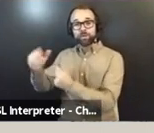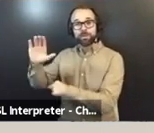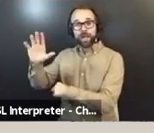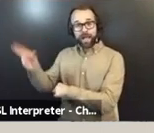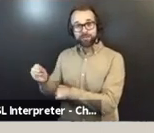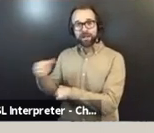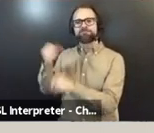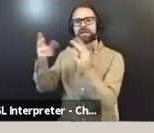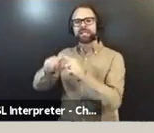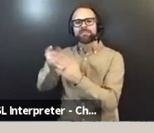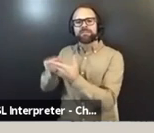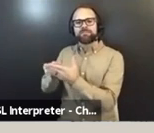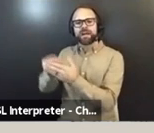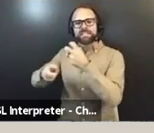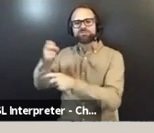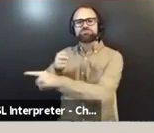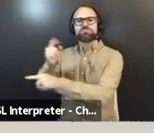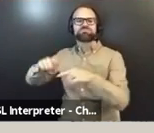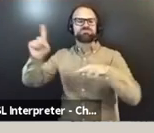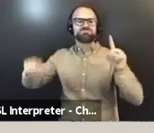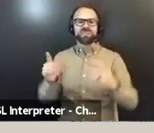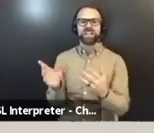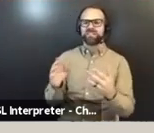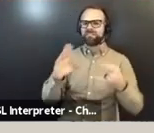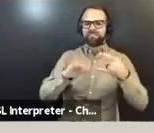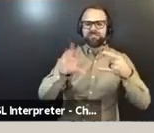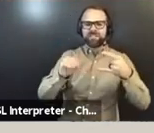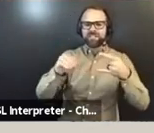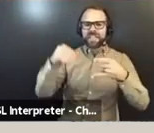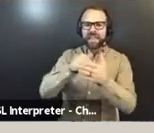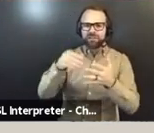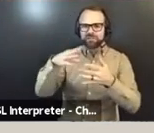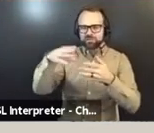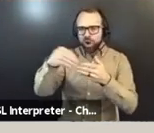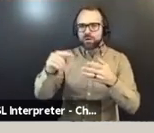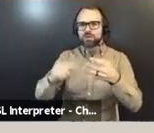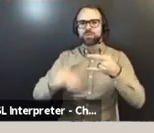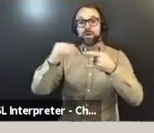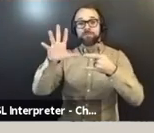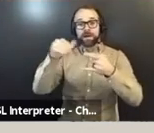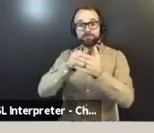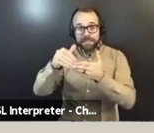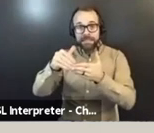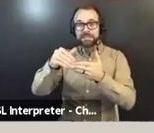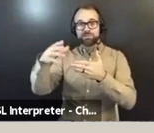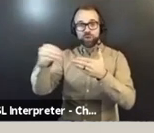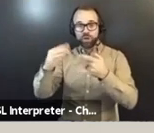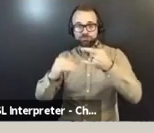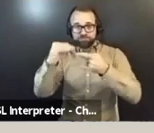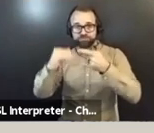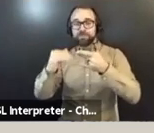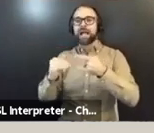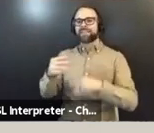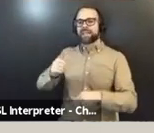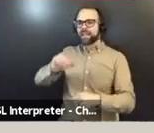funding initiatives that vary from $50,000 to $5 million. And they love Canadian companies. That program